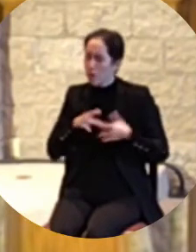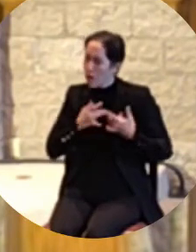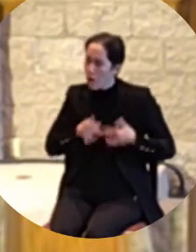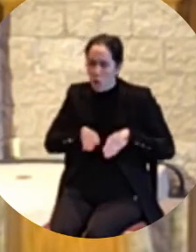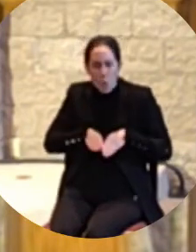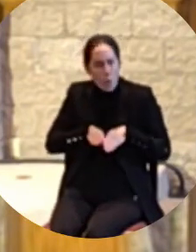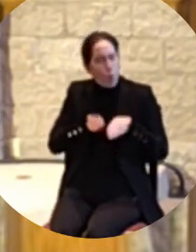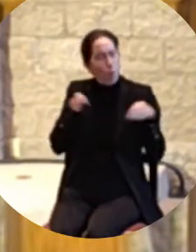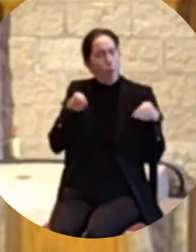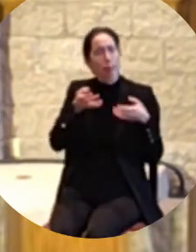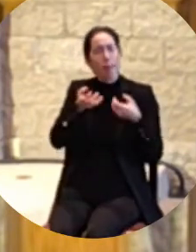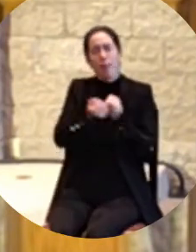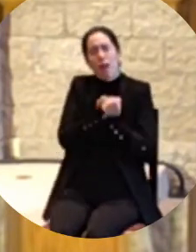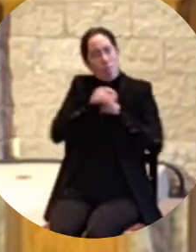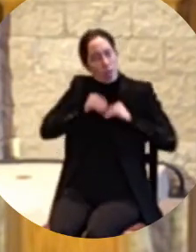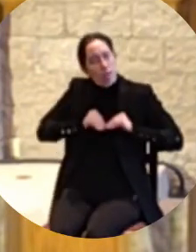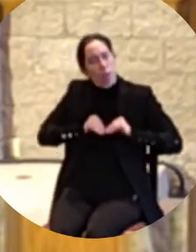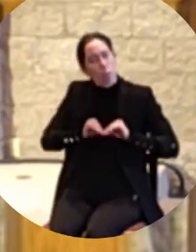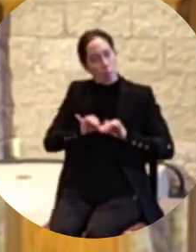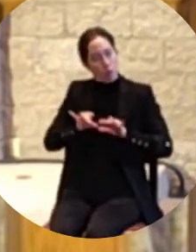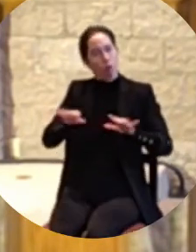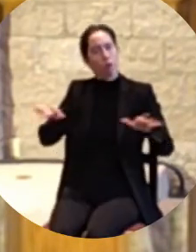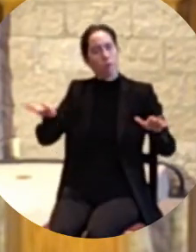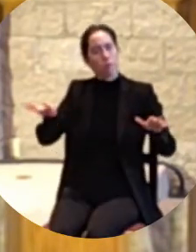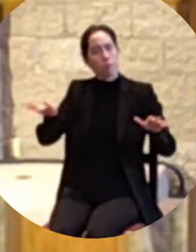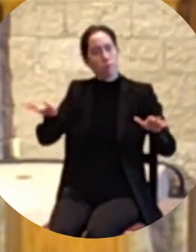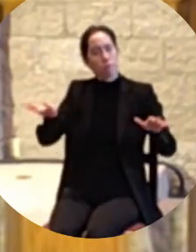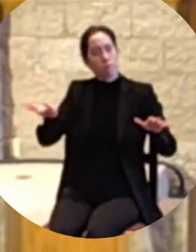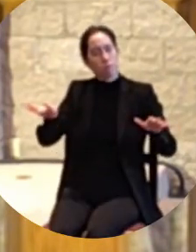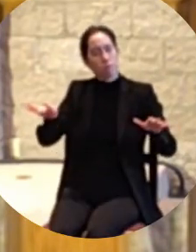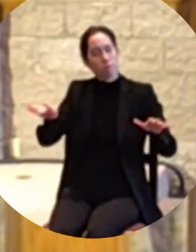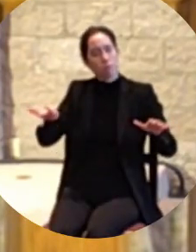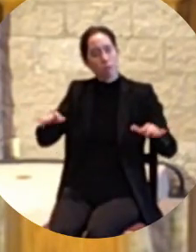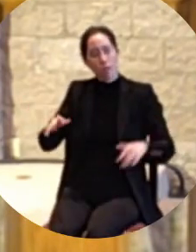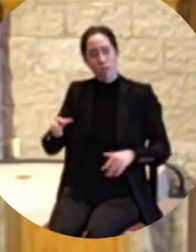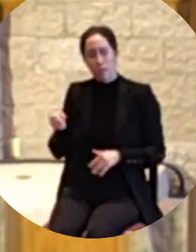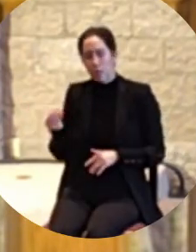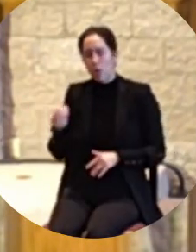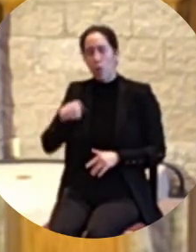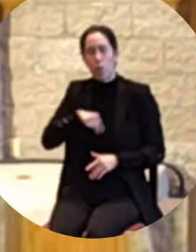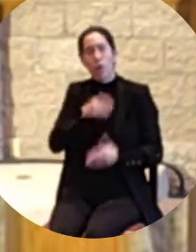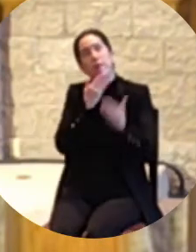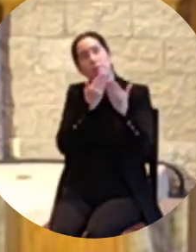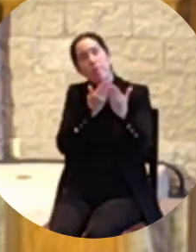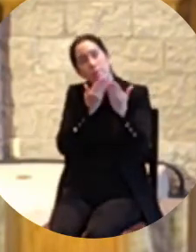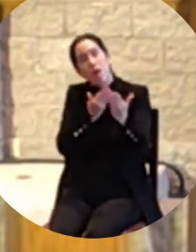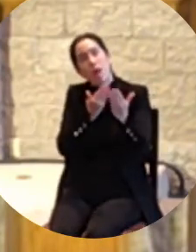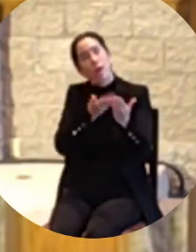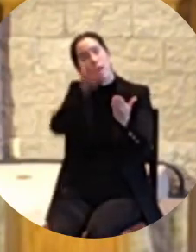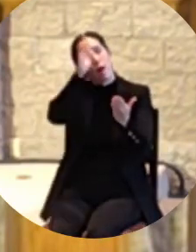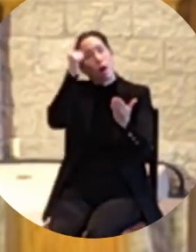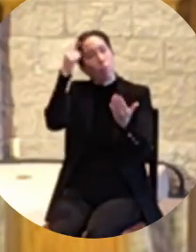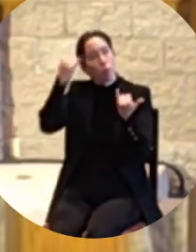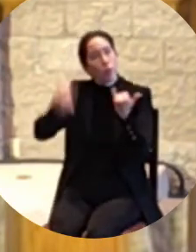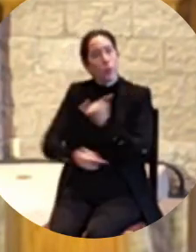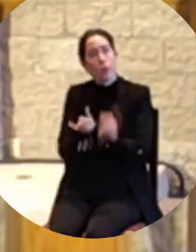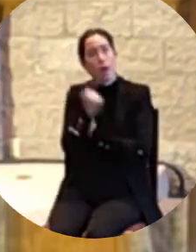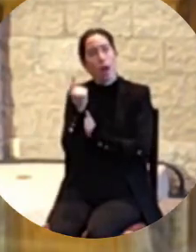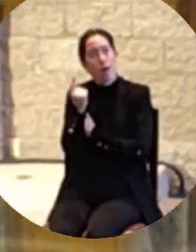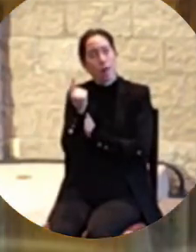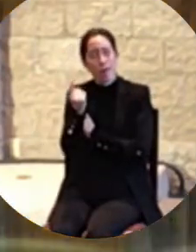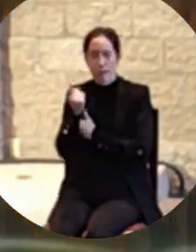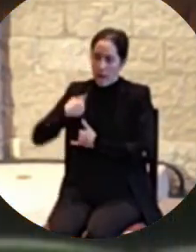And so we go forth and give thanks for this day, and do what we are called to